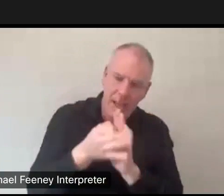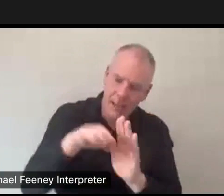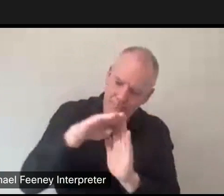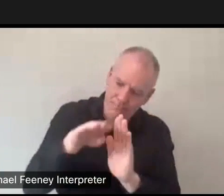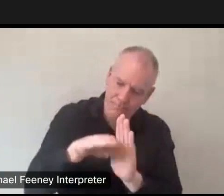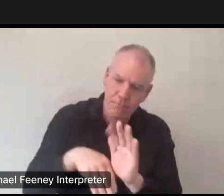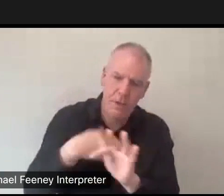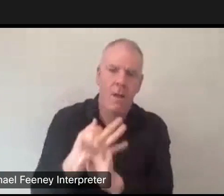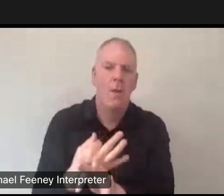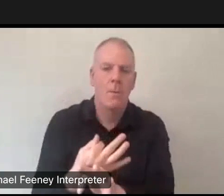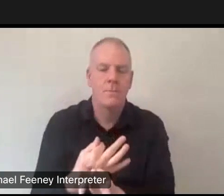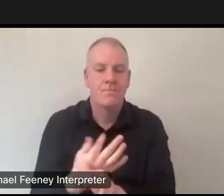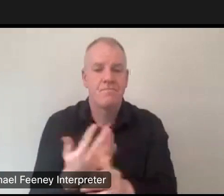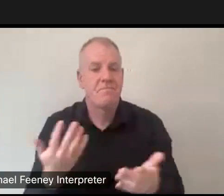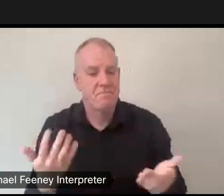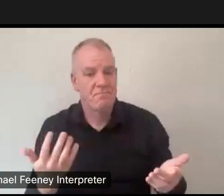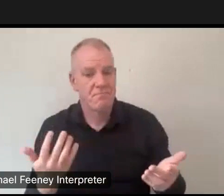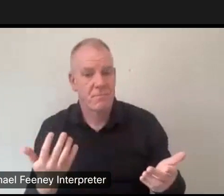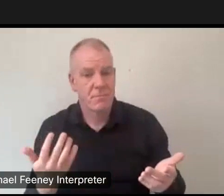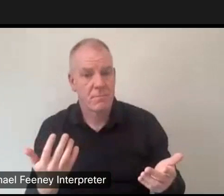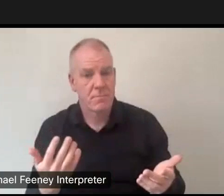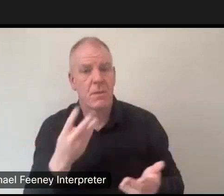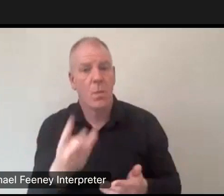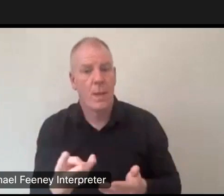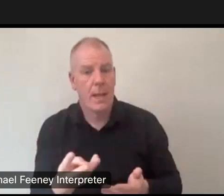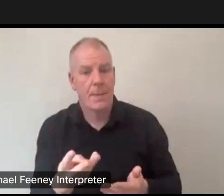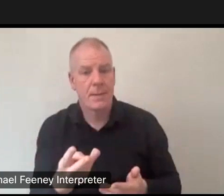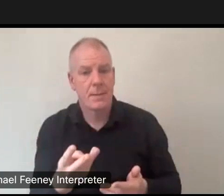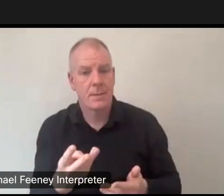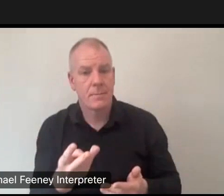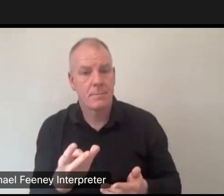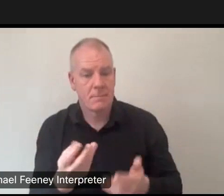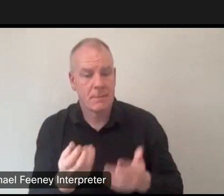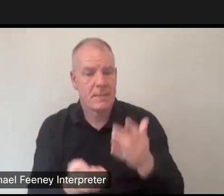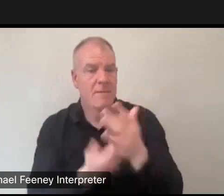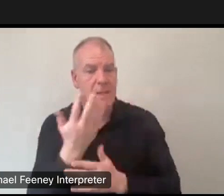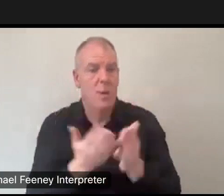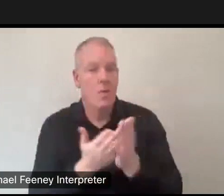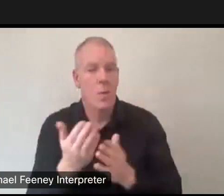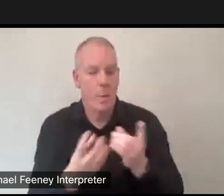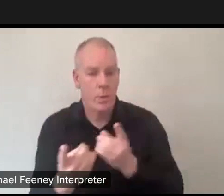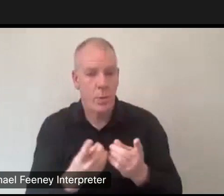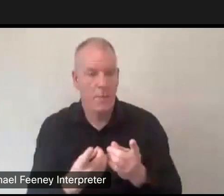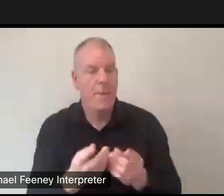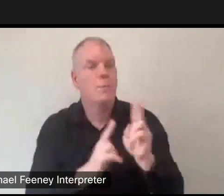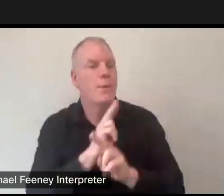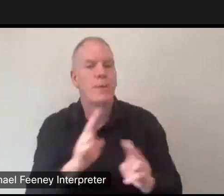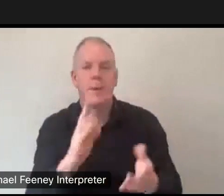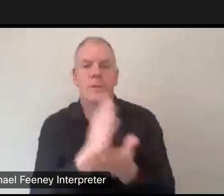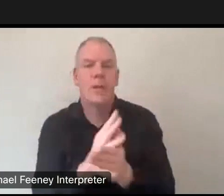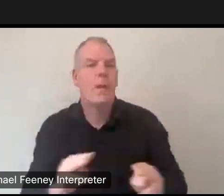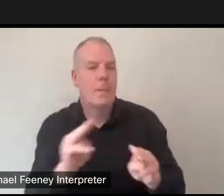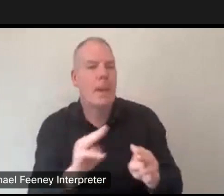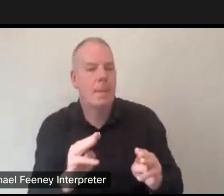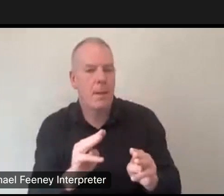think that should be, you know, that will be a little bit of learning and development as it goes on, but it shouldn't discourage people. The important thing is that